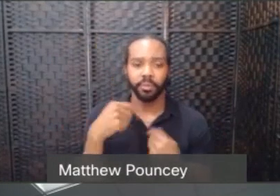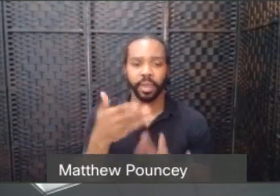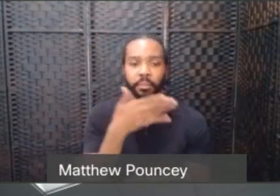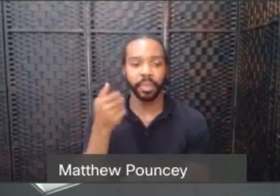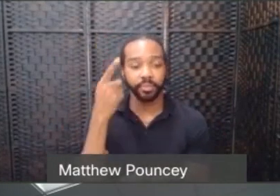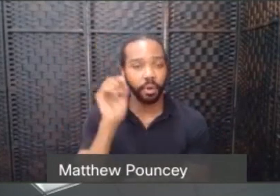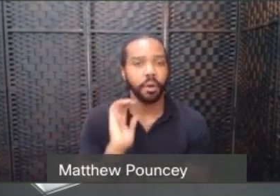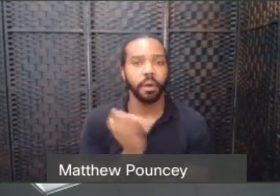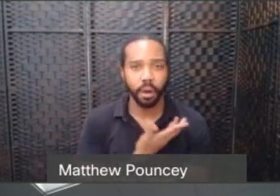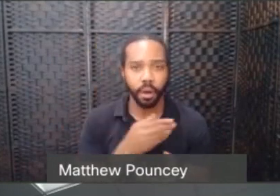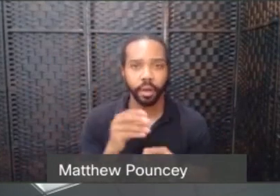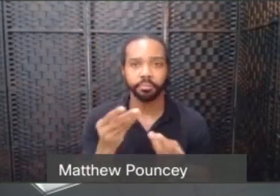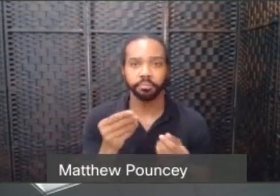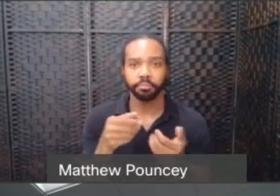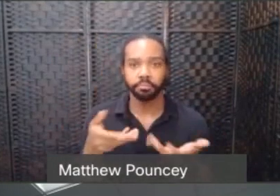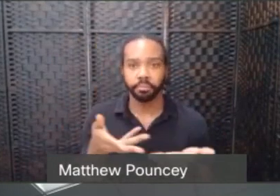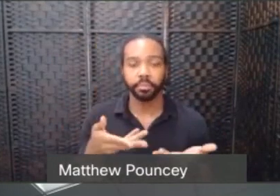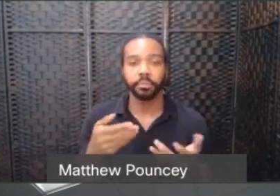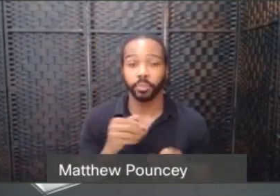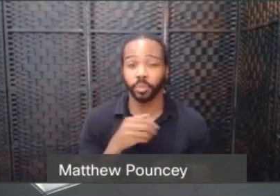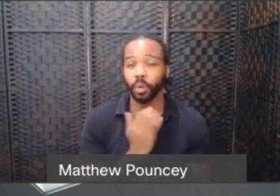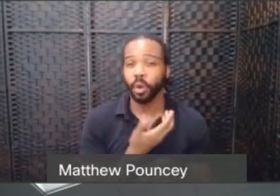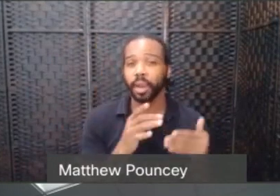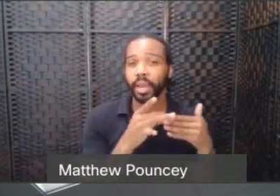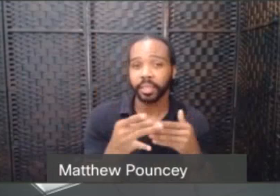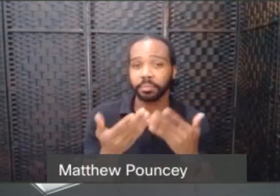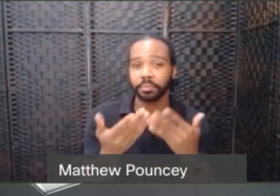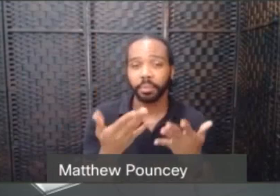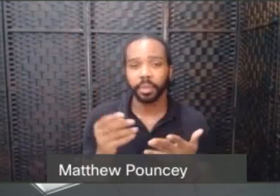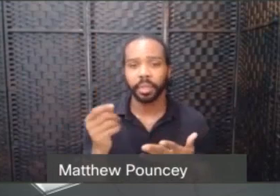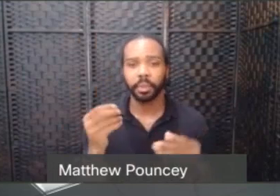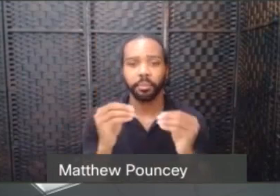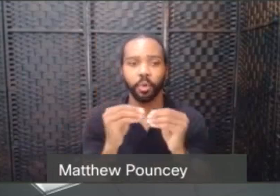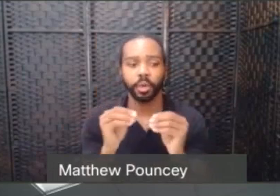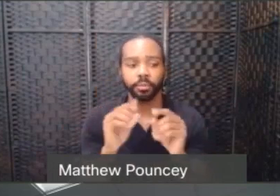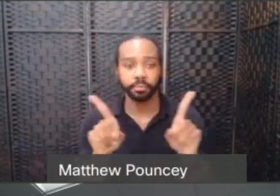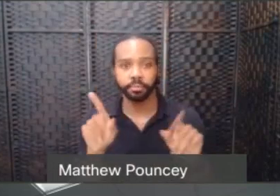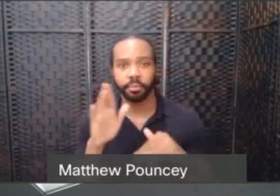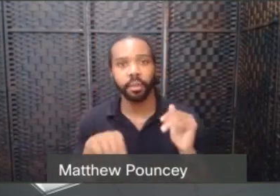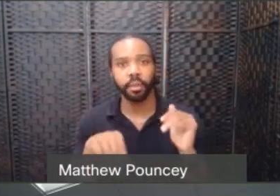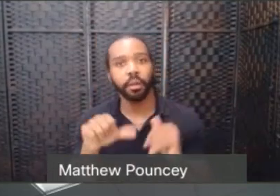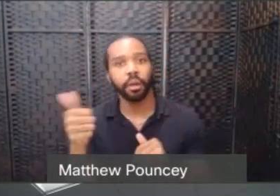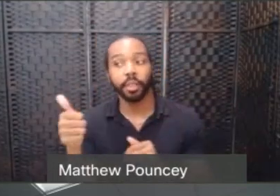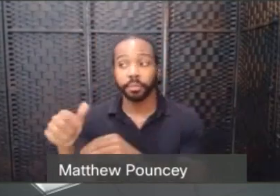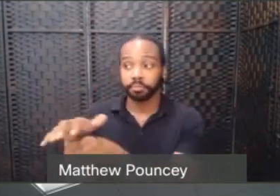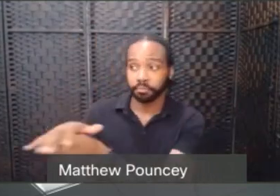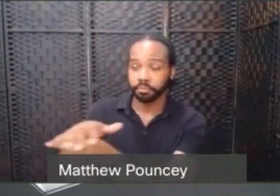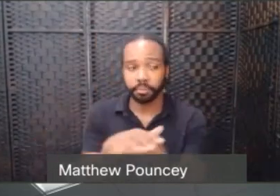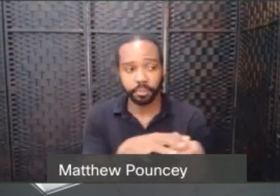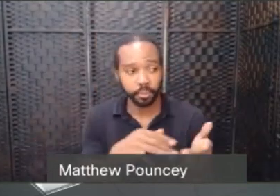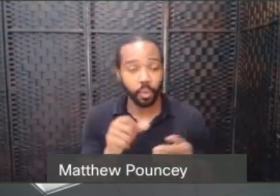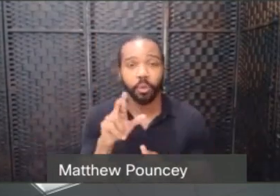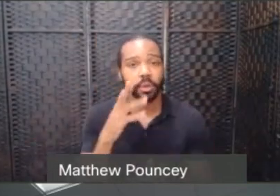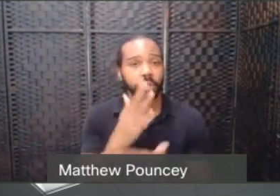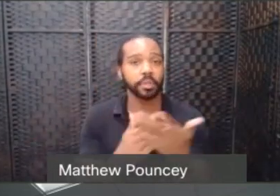our guidance may be more stringent than other jurisdictions, or even sometimes some federal regulations